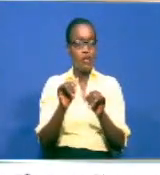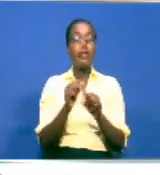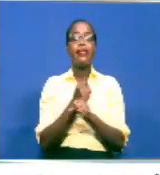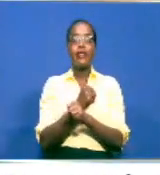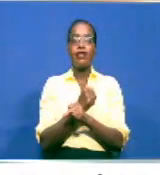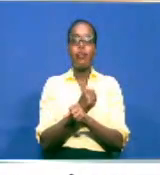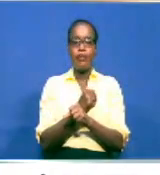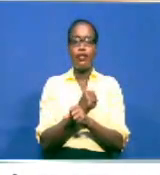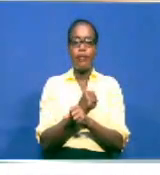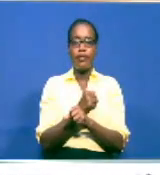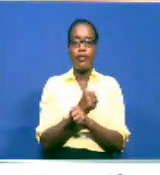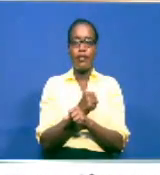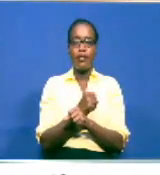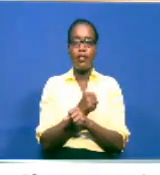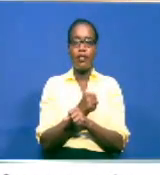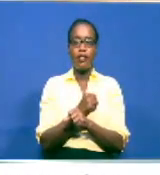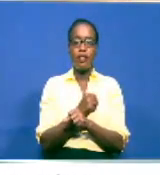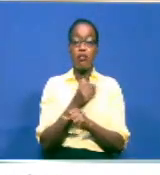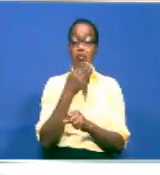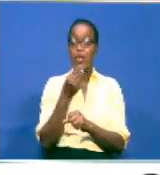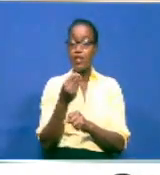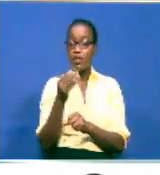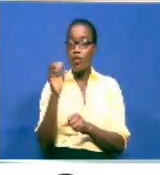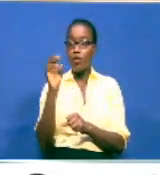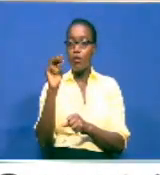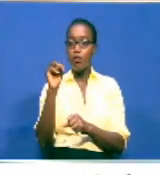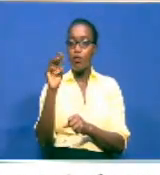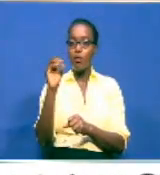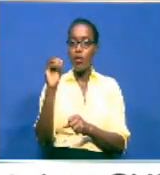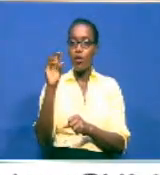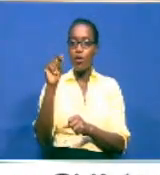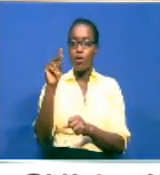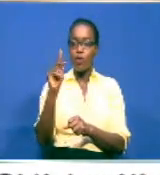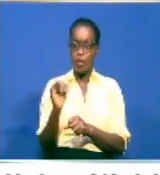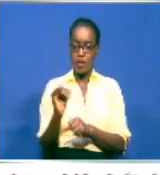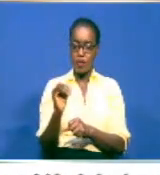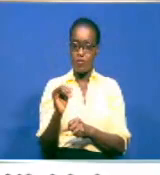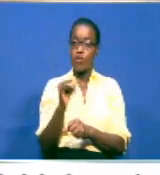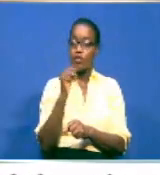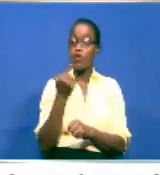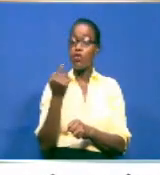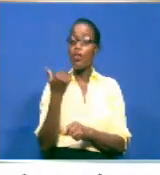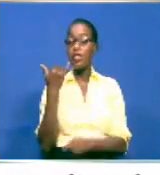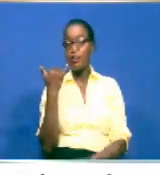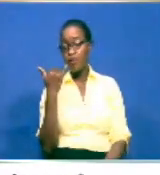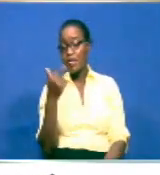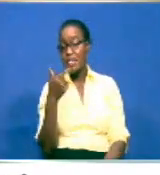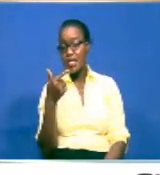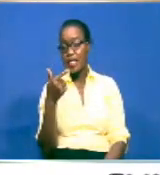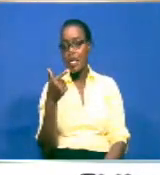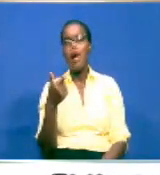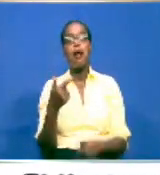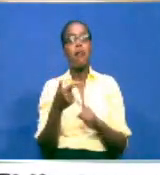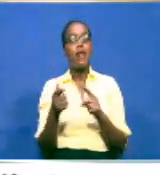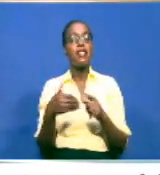was Gamariel Omondi. For sure is that it's not only the phone, as he has said, but